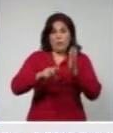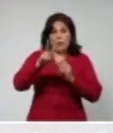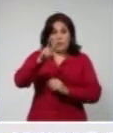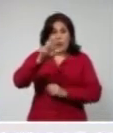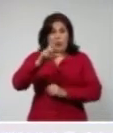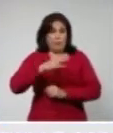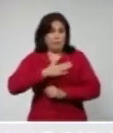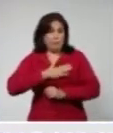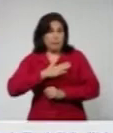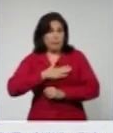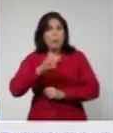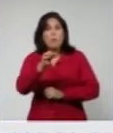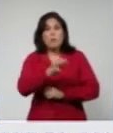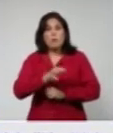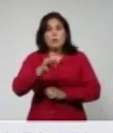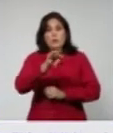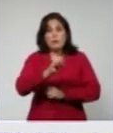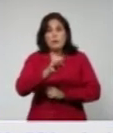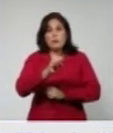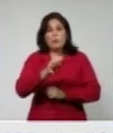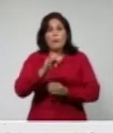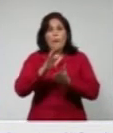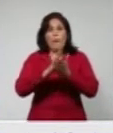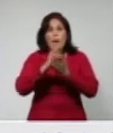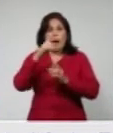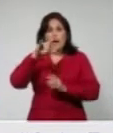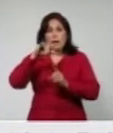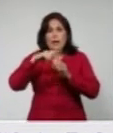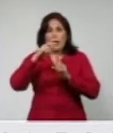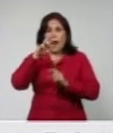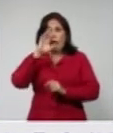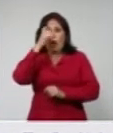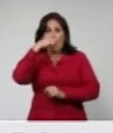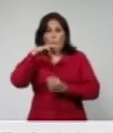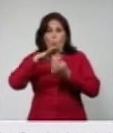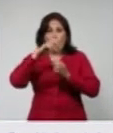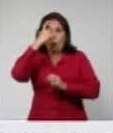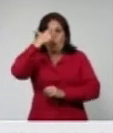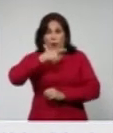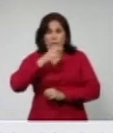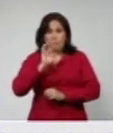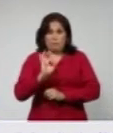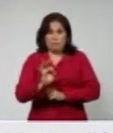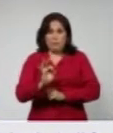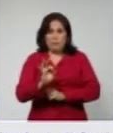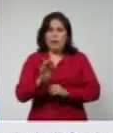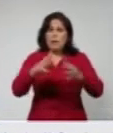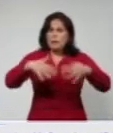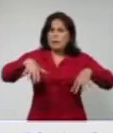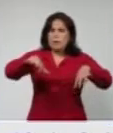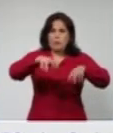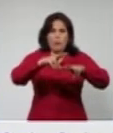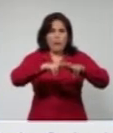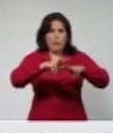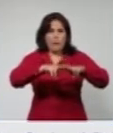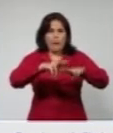The patient from Villa Clara is from the municipality of Manicaragua.